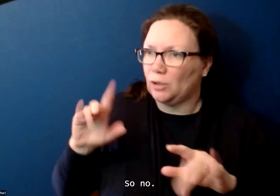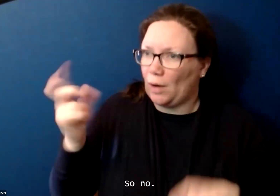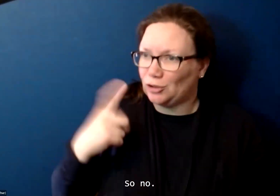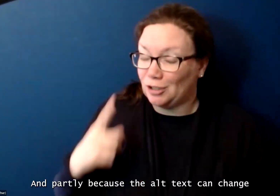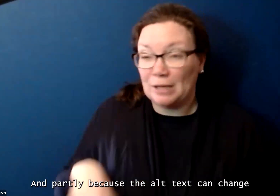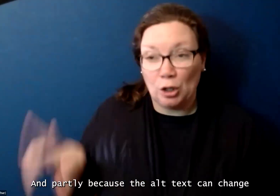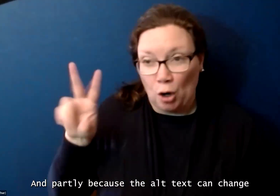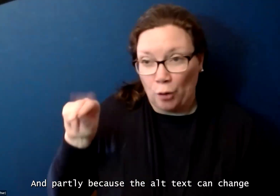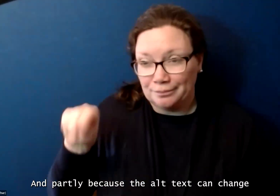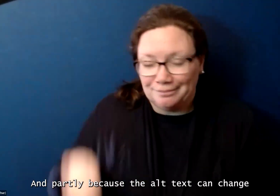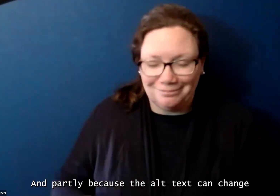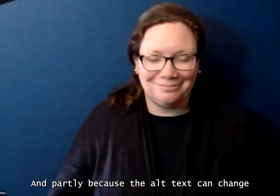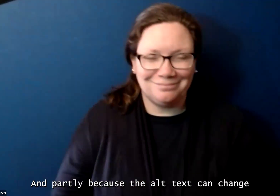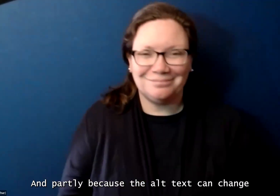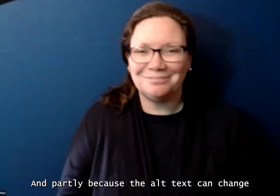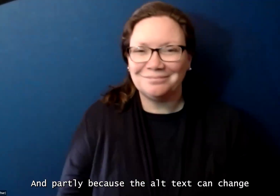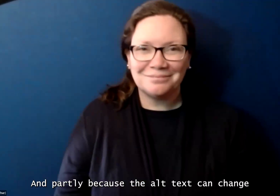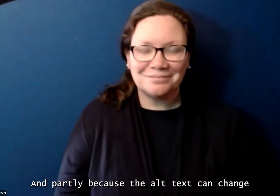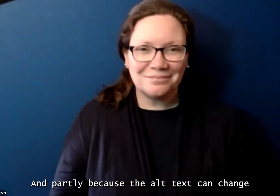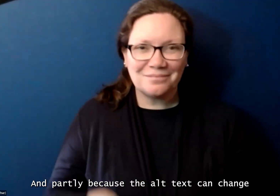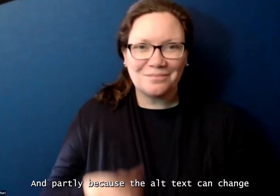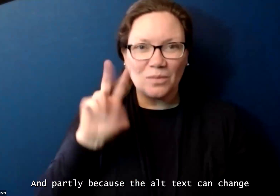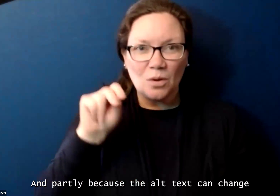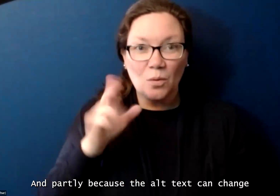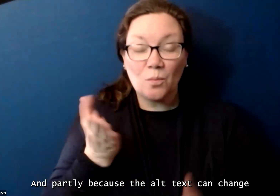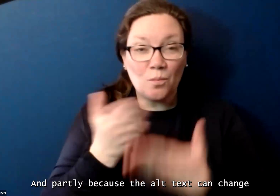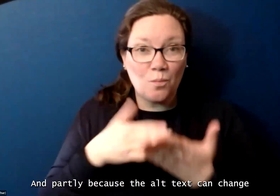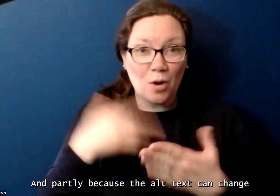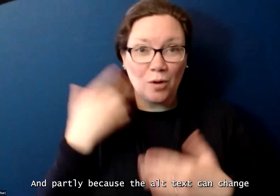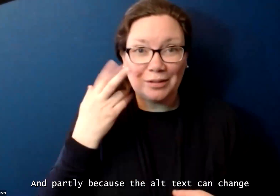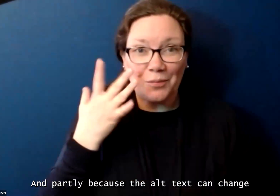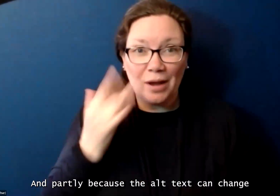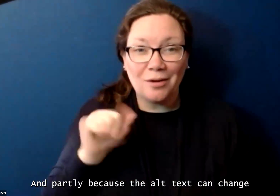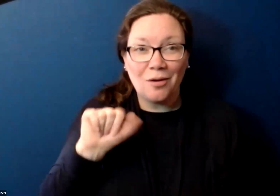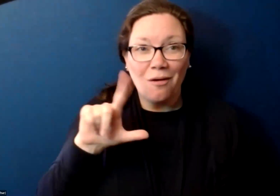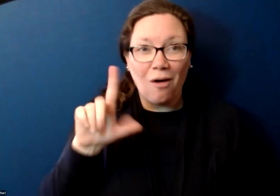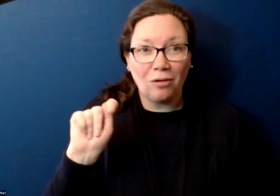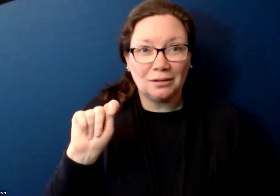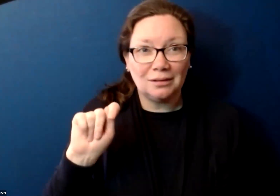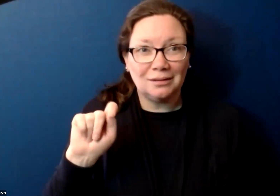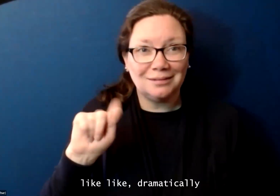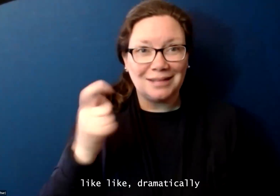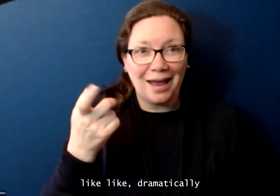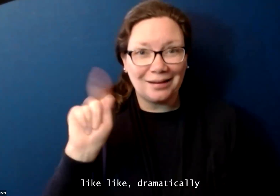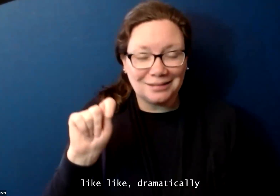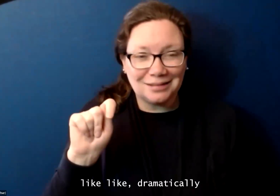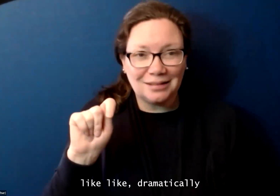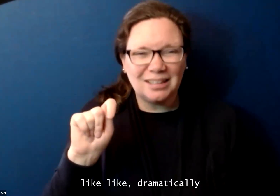no, and partly because the alt text can change